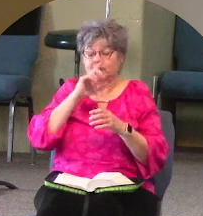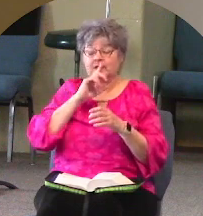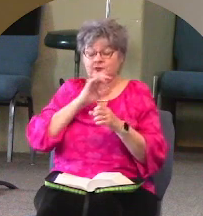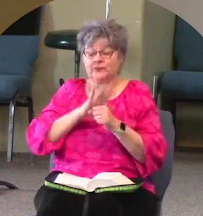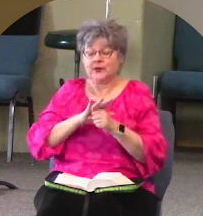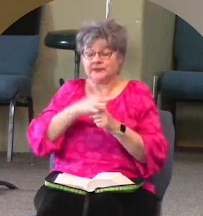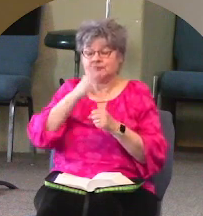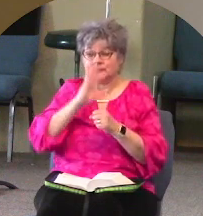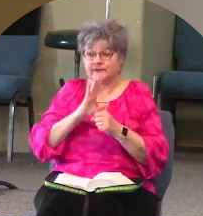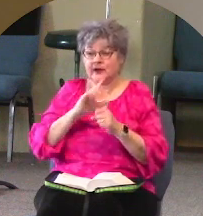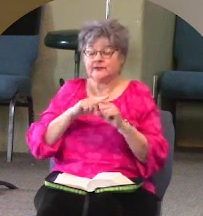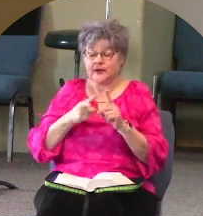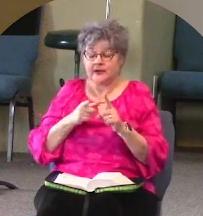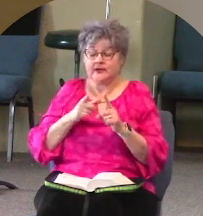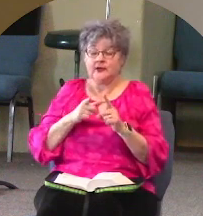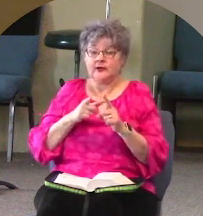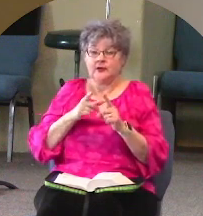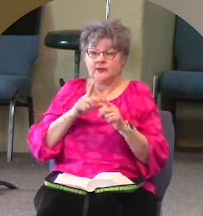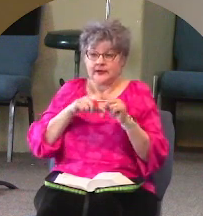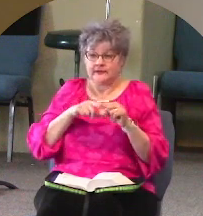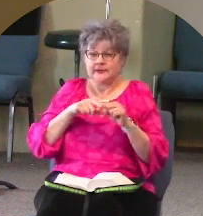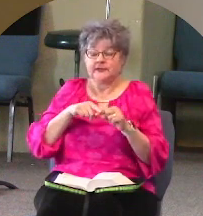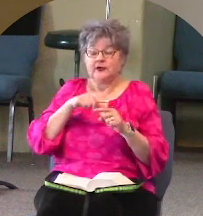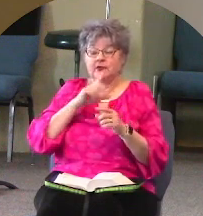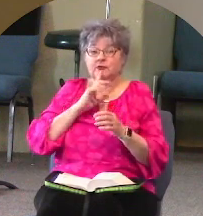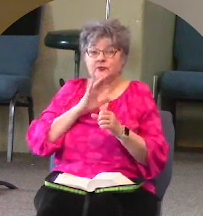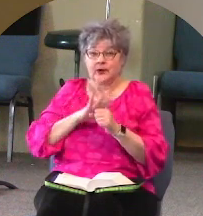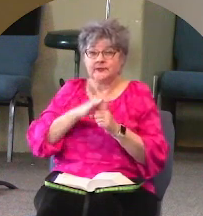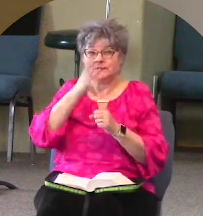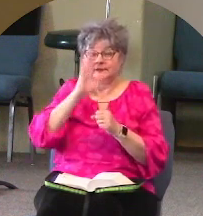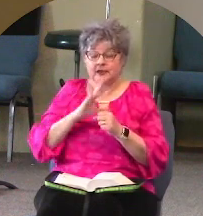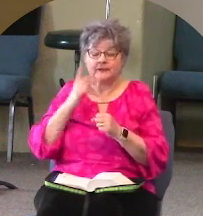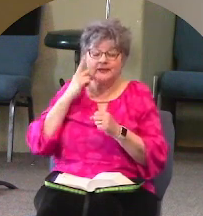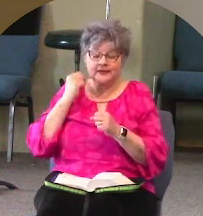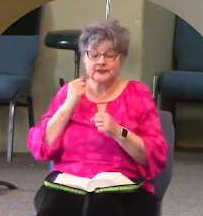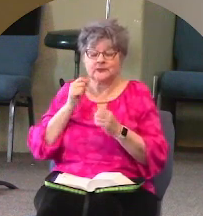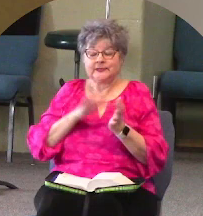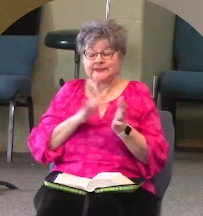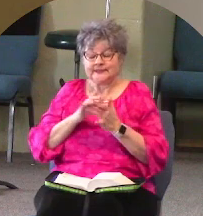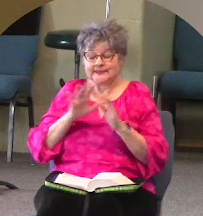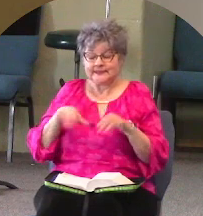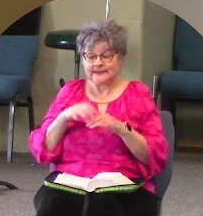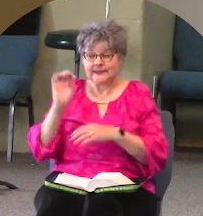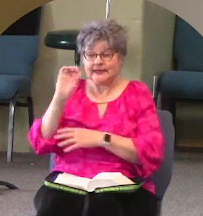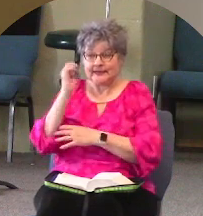But we get to stand on the promises of God because of what Jesus did at Easter.